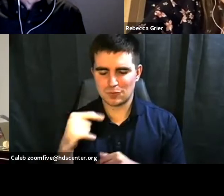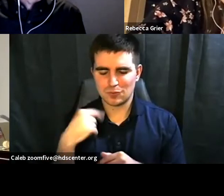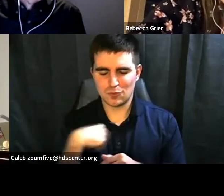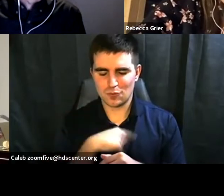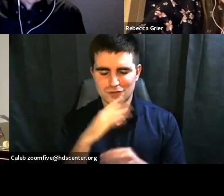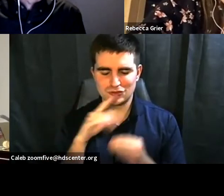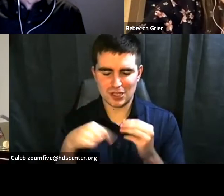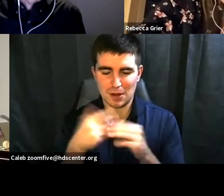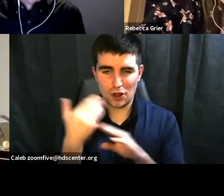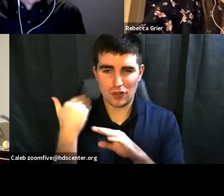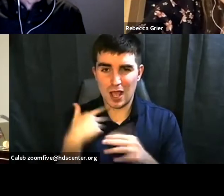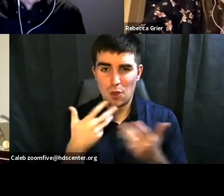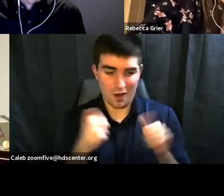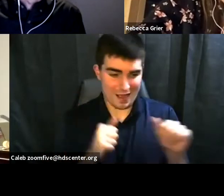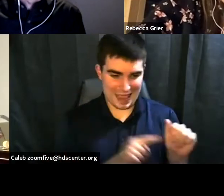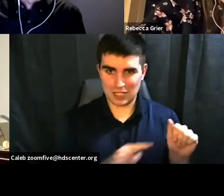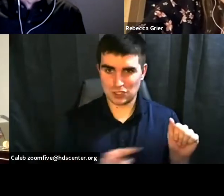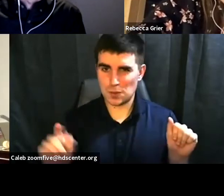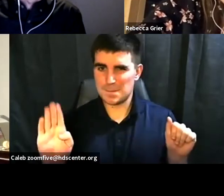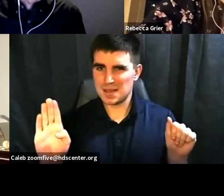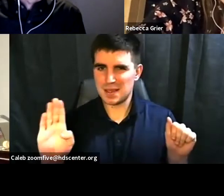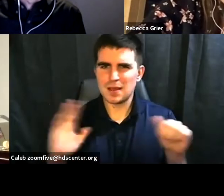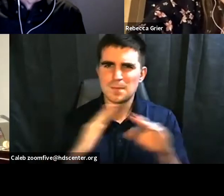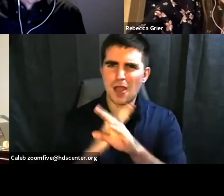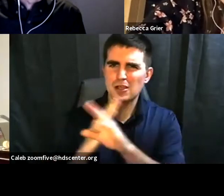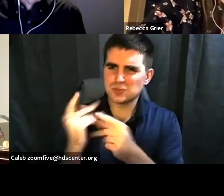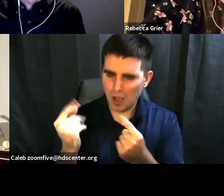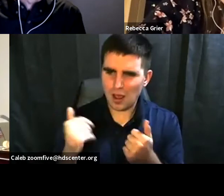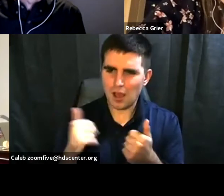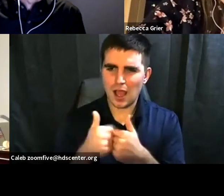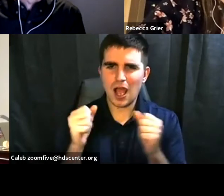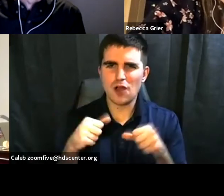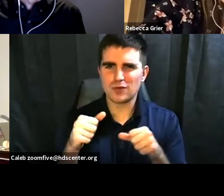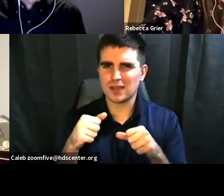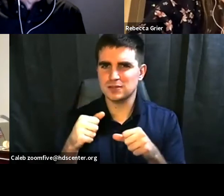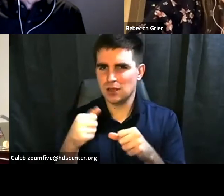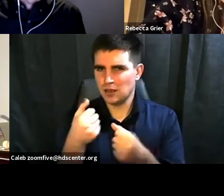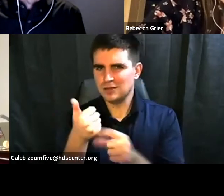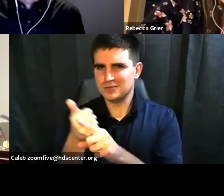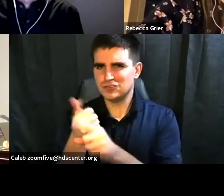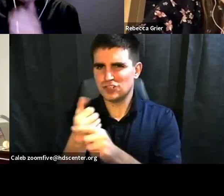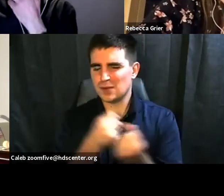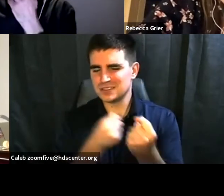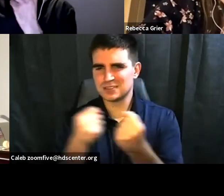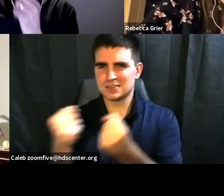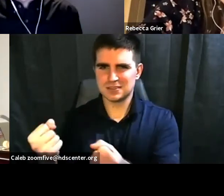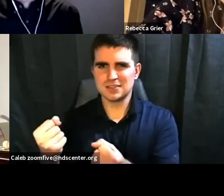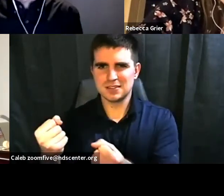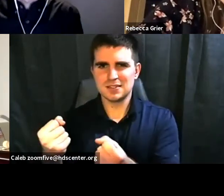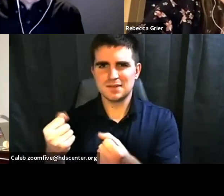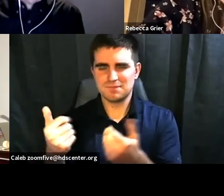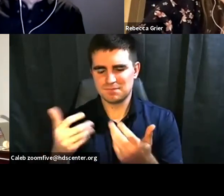from point A to point B. What are the barriers and facilitators, and how can autonomous vehicles and transportation systems help facilitate